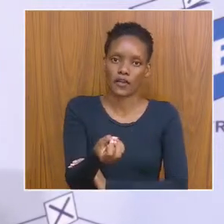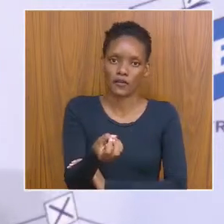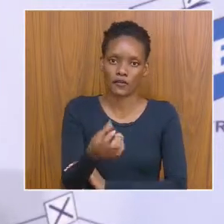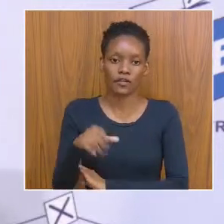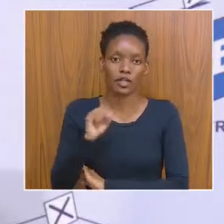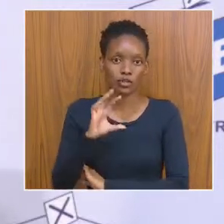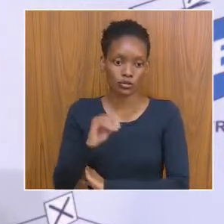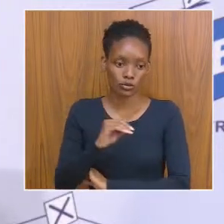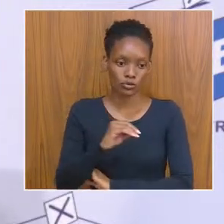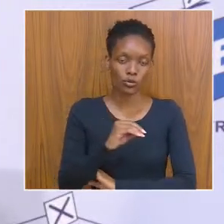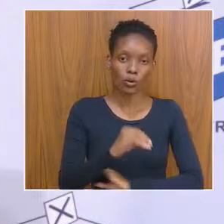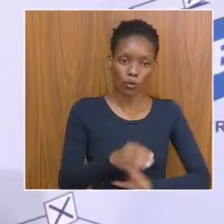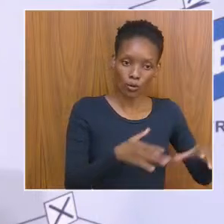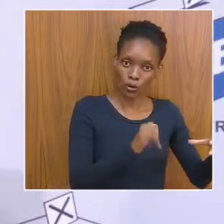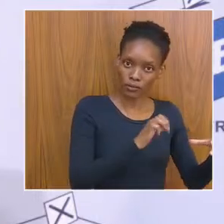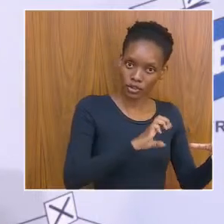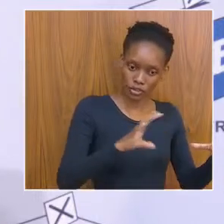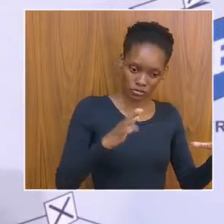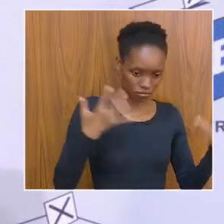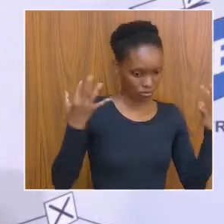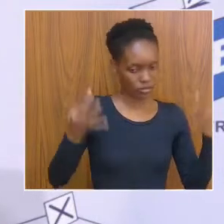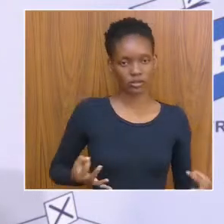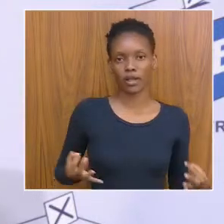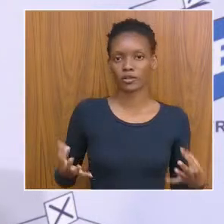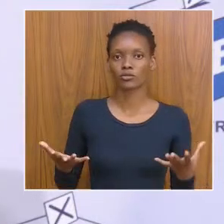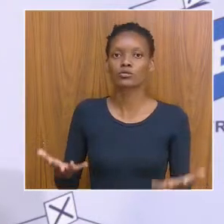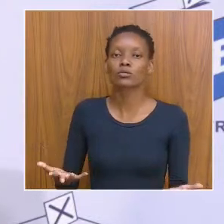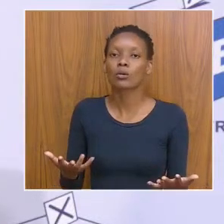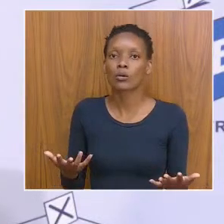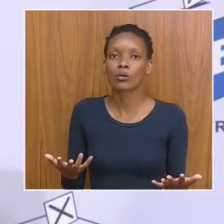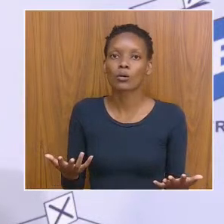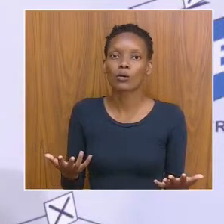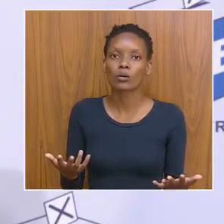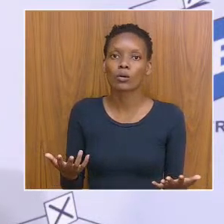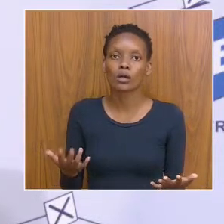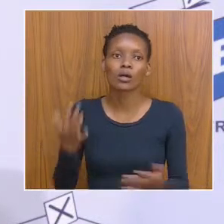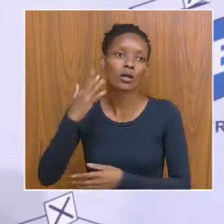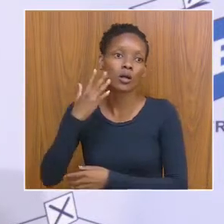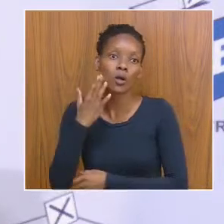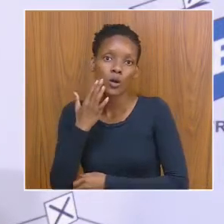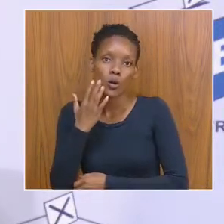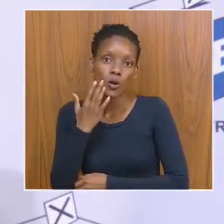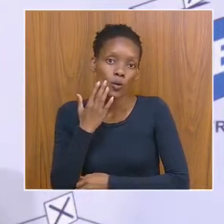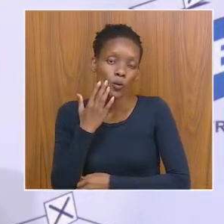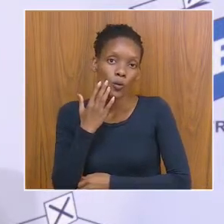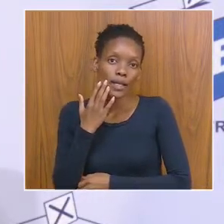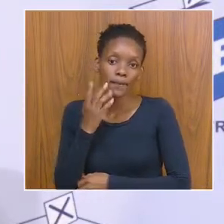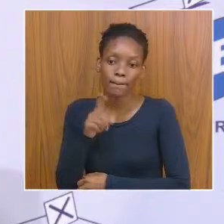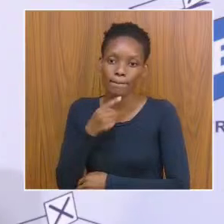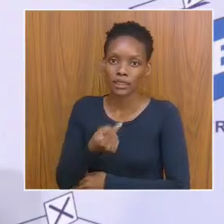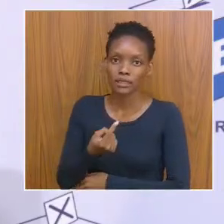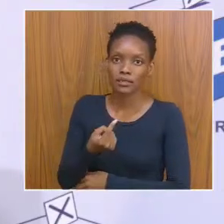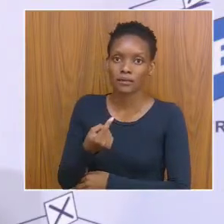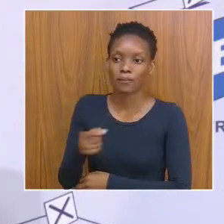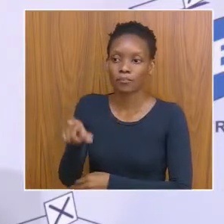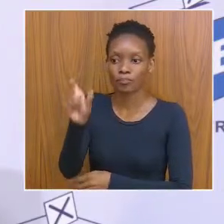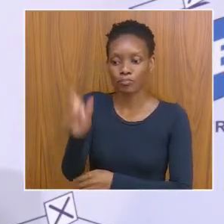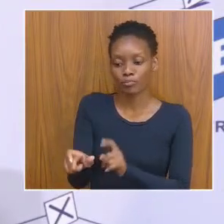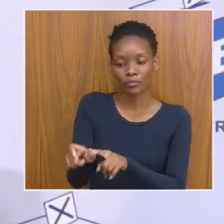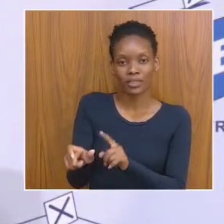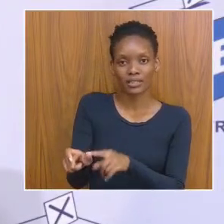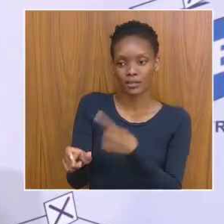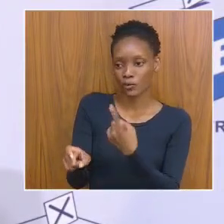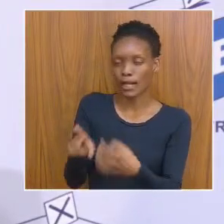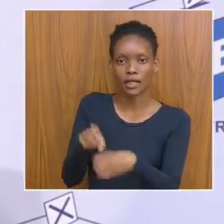the Commission upheld the objection when an objection was raised that one of the candidates was not